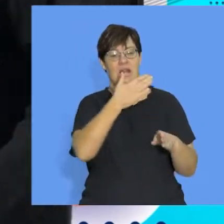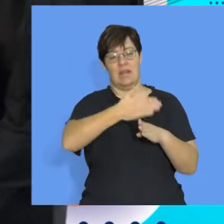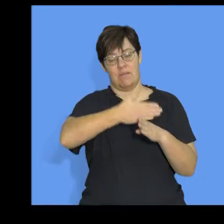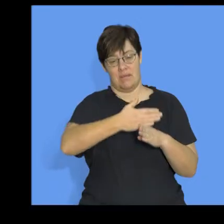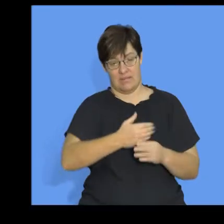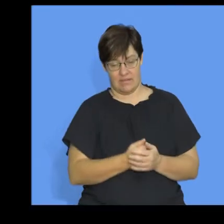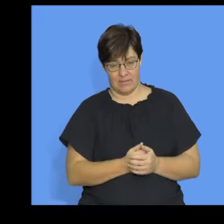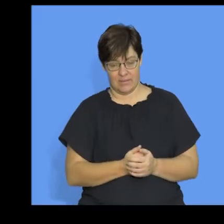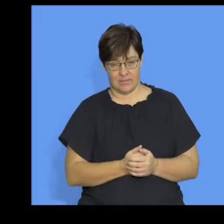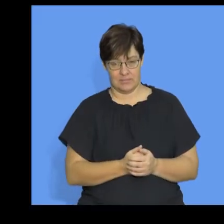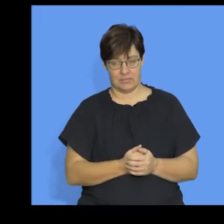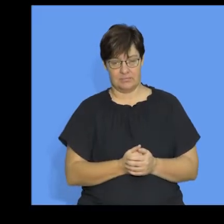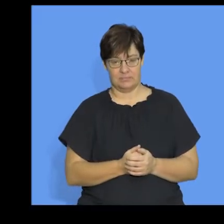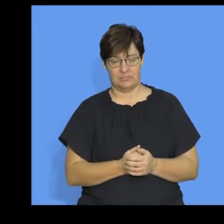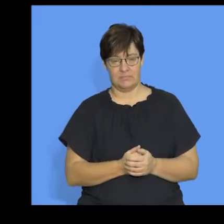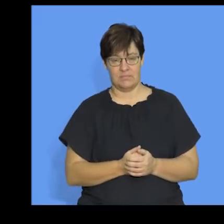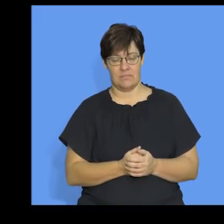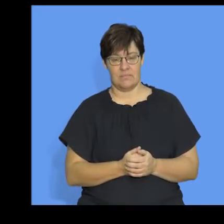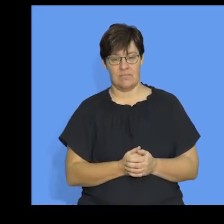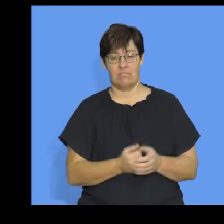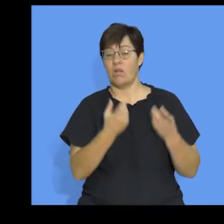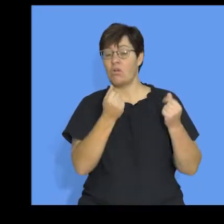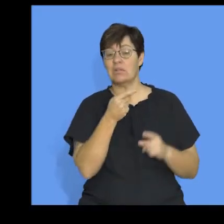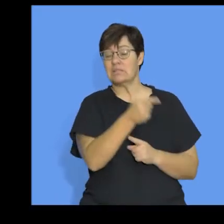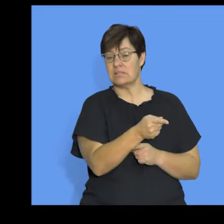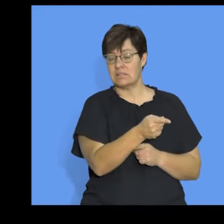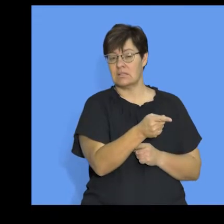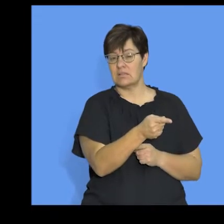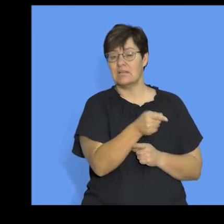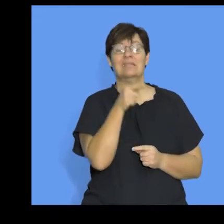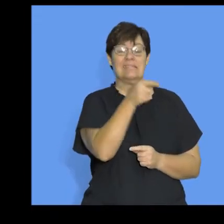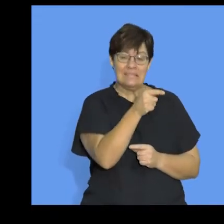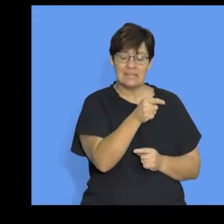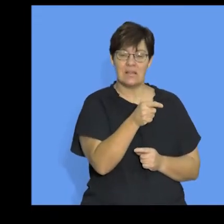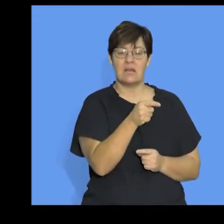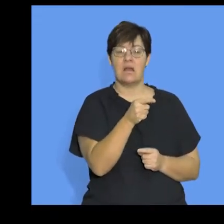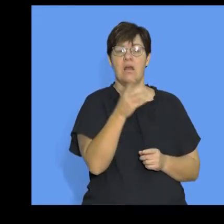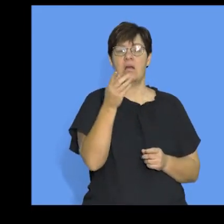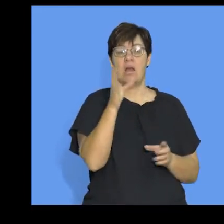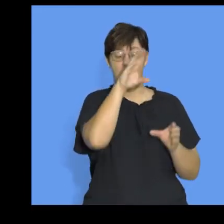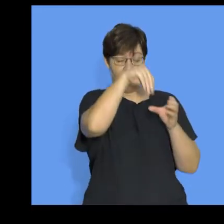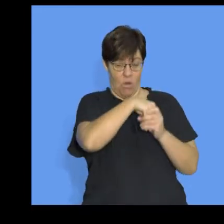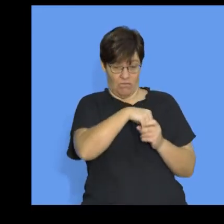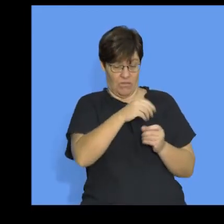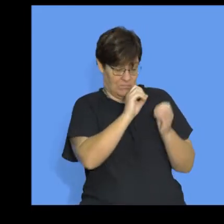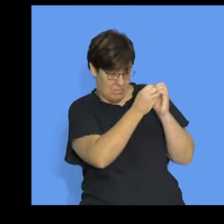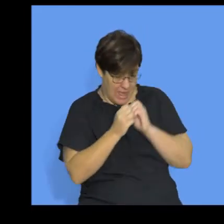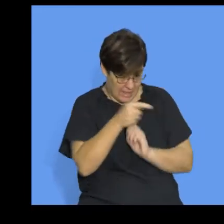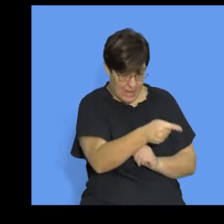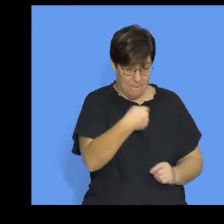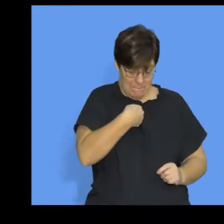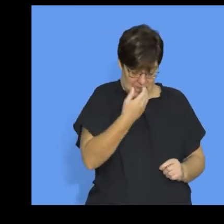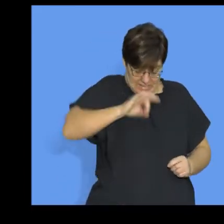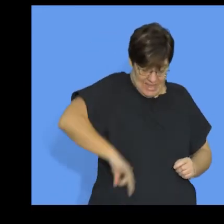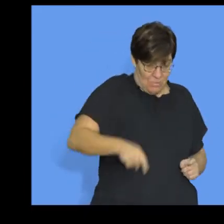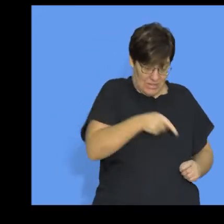Okay, so the cost of employees directly involved in the manufacturing